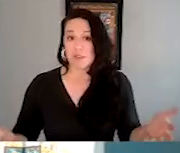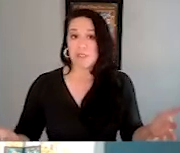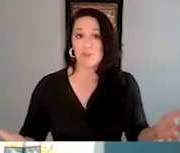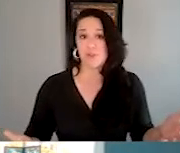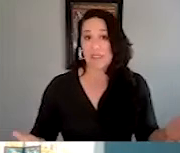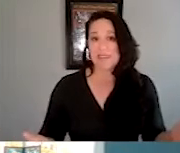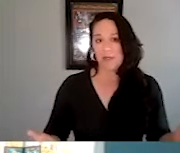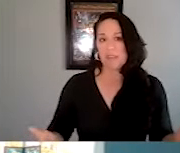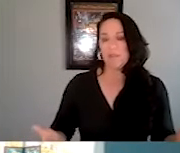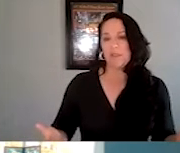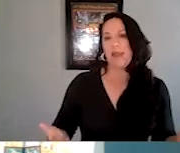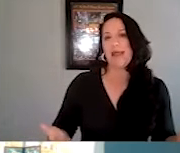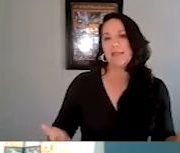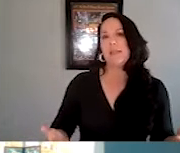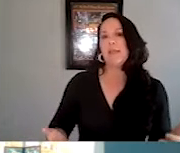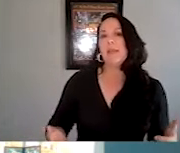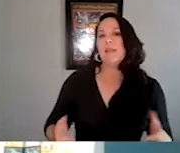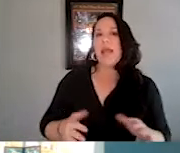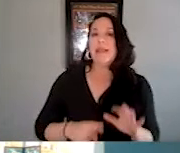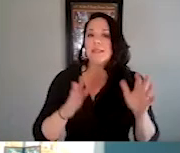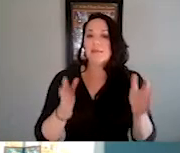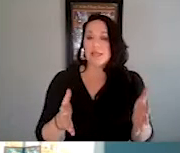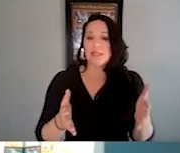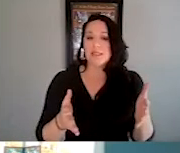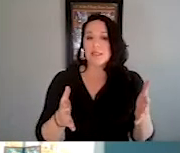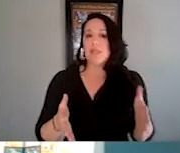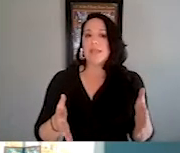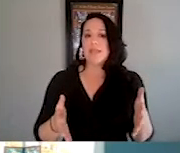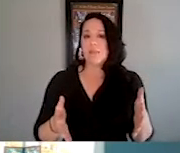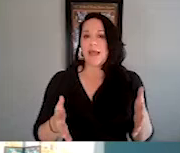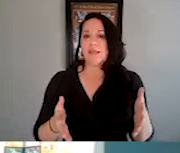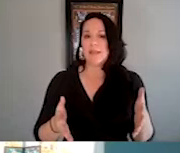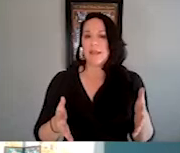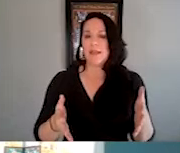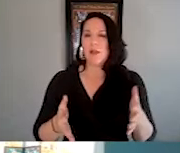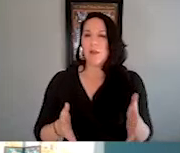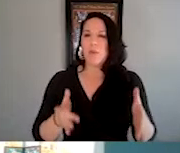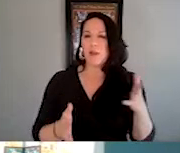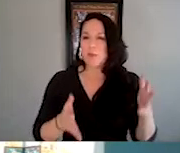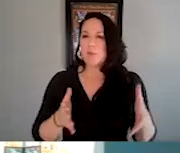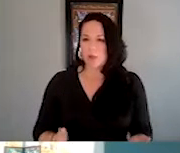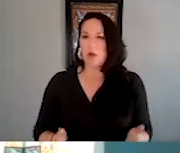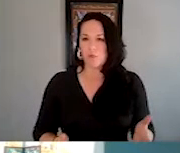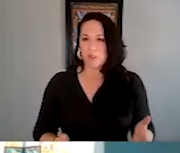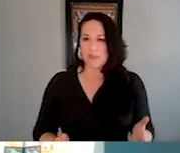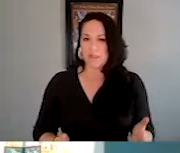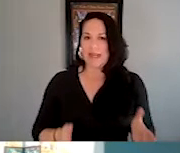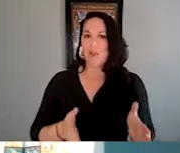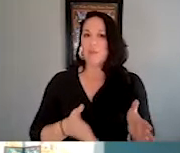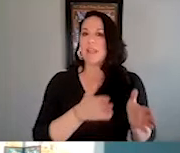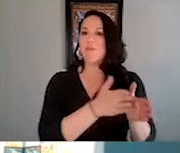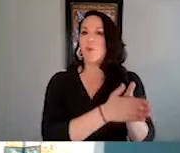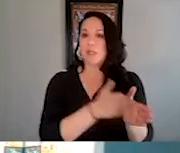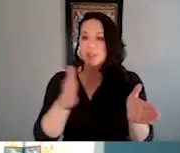You should, because you should be continuing to build capacity. The idea of this is if you take this back is to say, okay, where are we with our law enforcement?